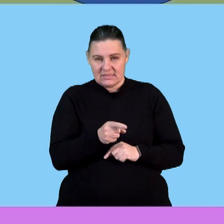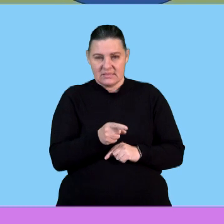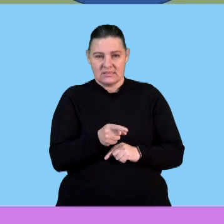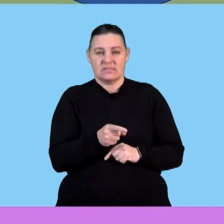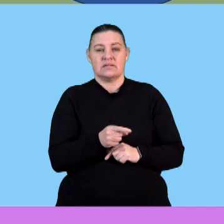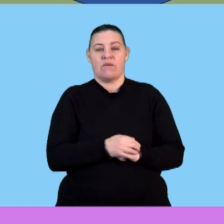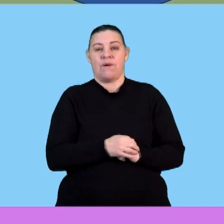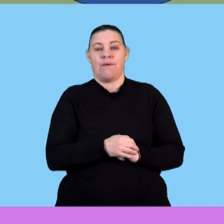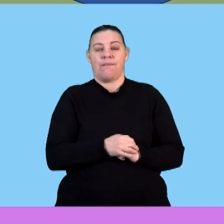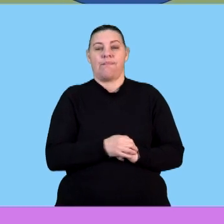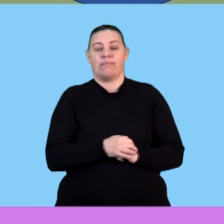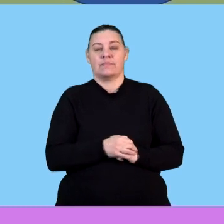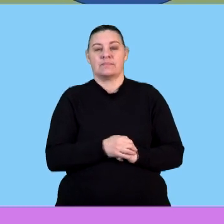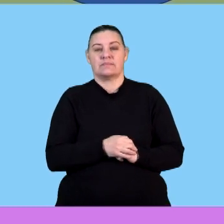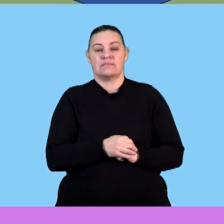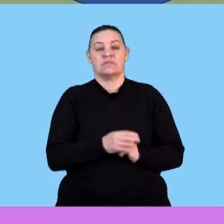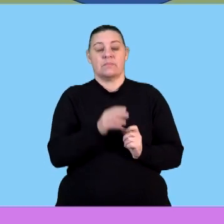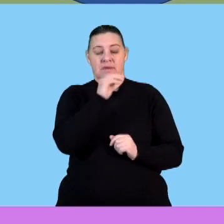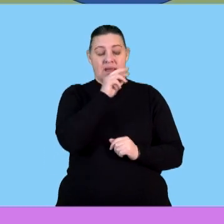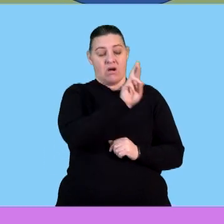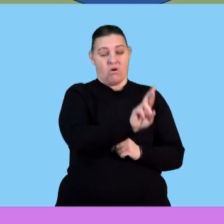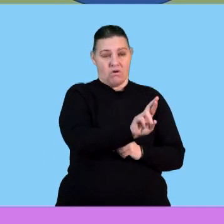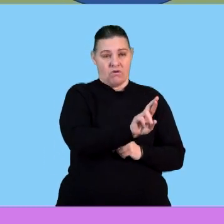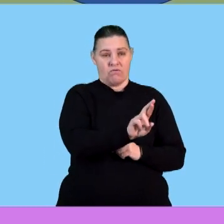rectangle? So rectangle,